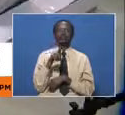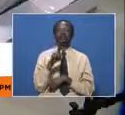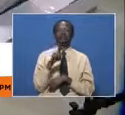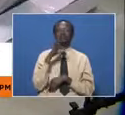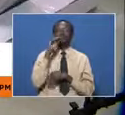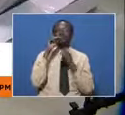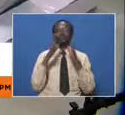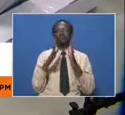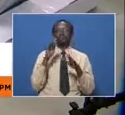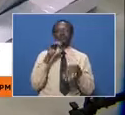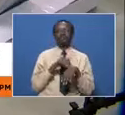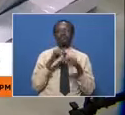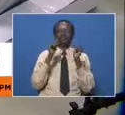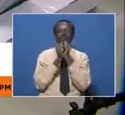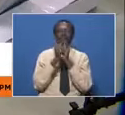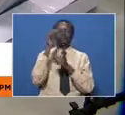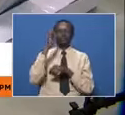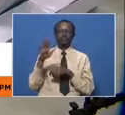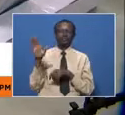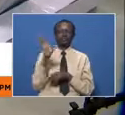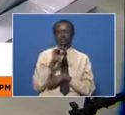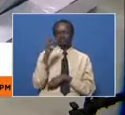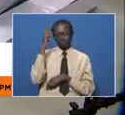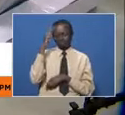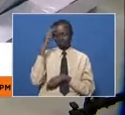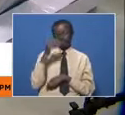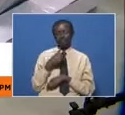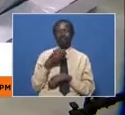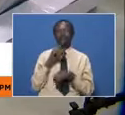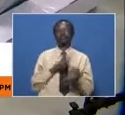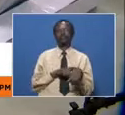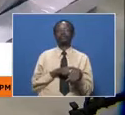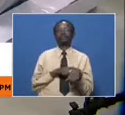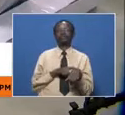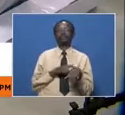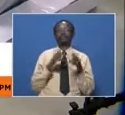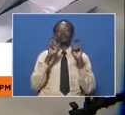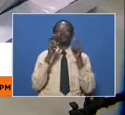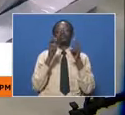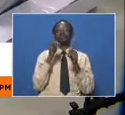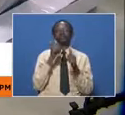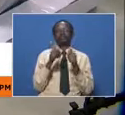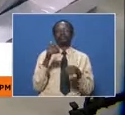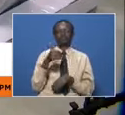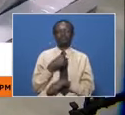the 10th Parliament. And you remember there was a time that a particular issue was coming up.